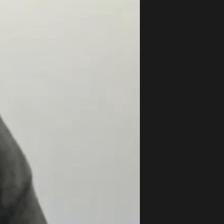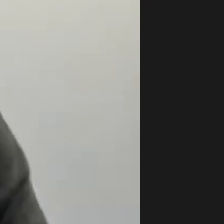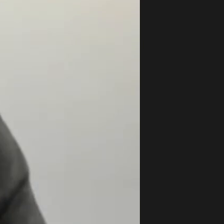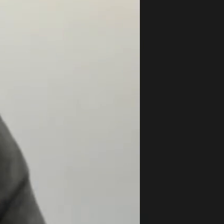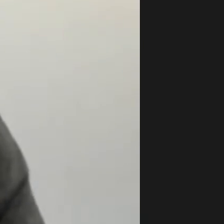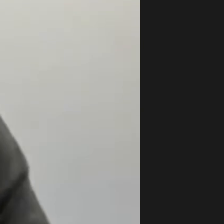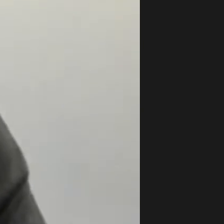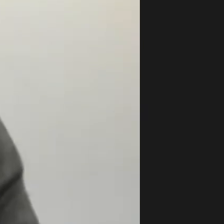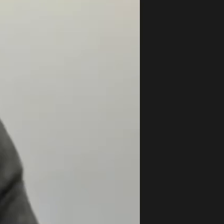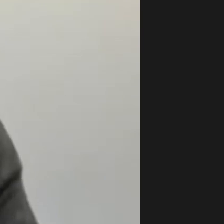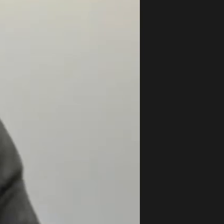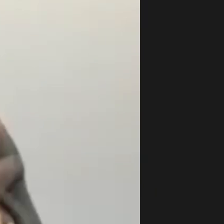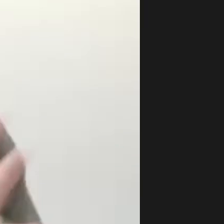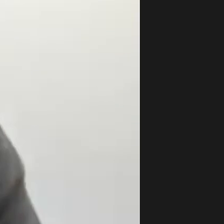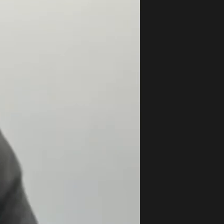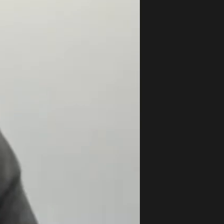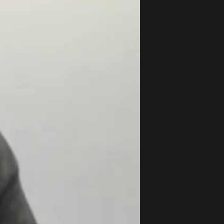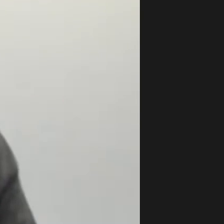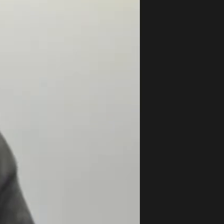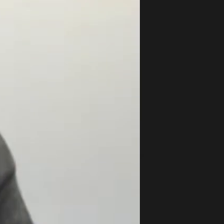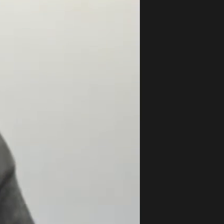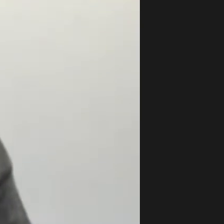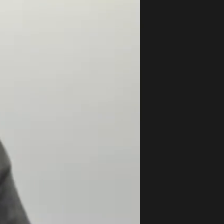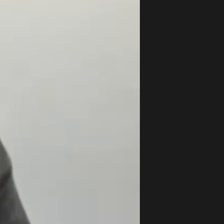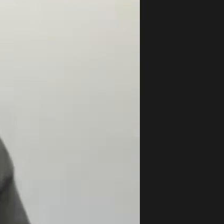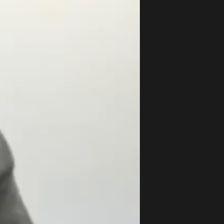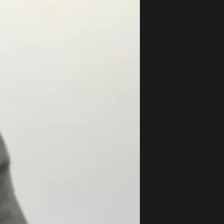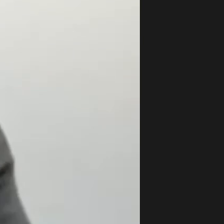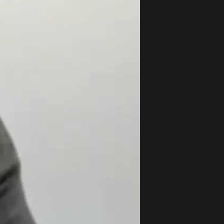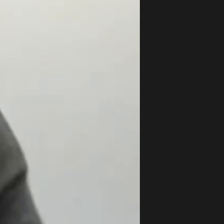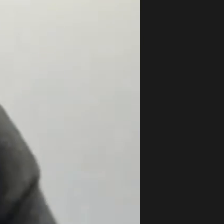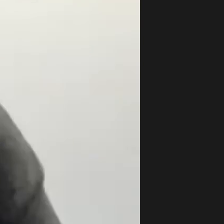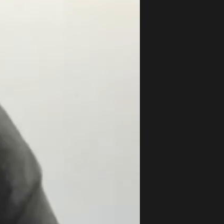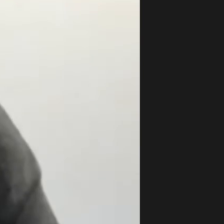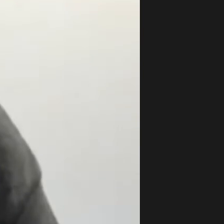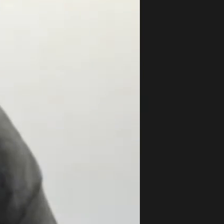But yeah, entertain a motion to adjourn. So move.